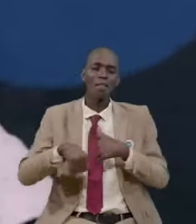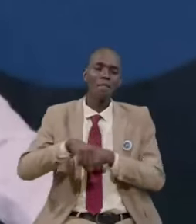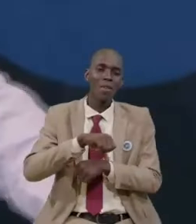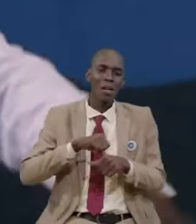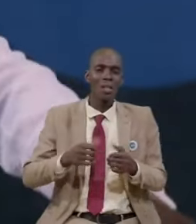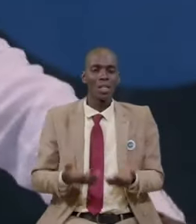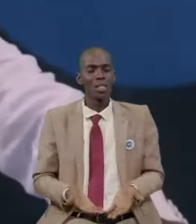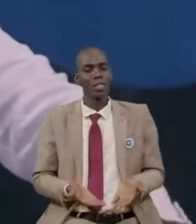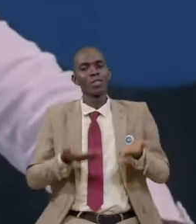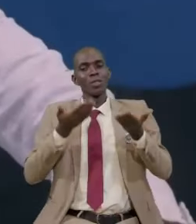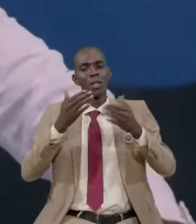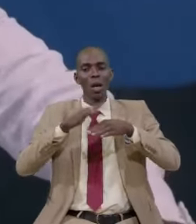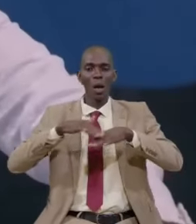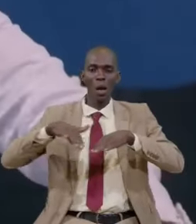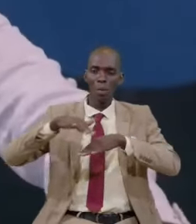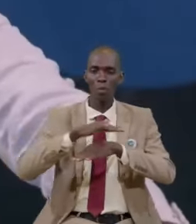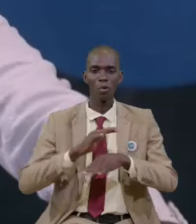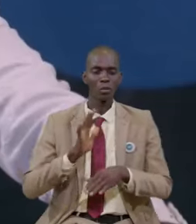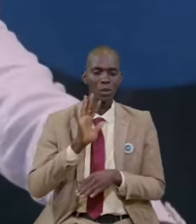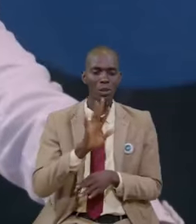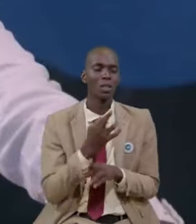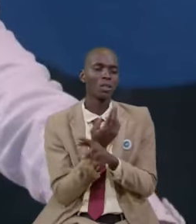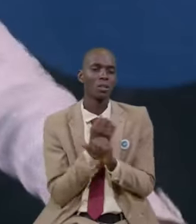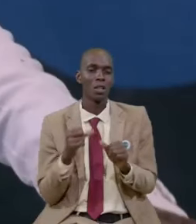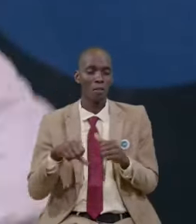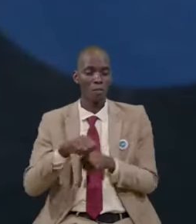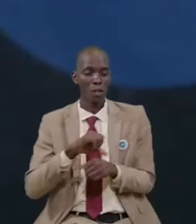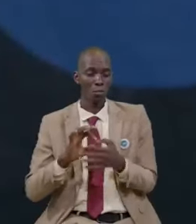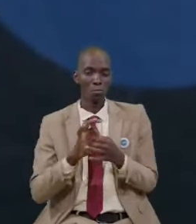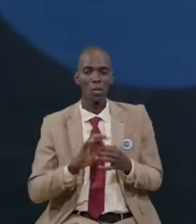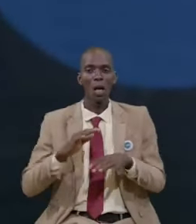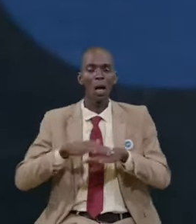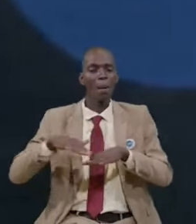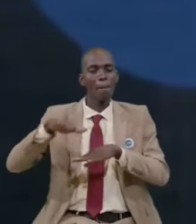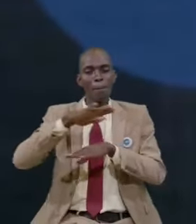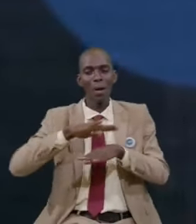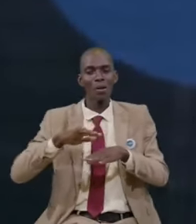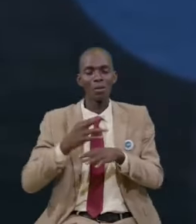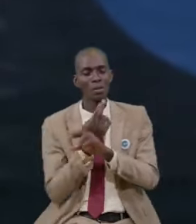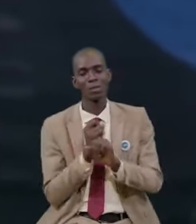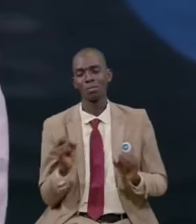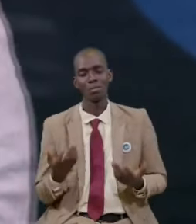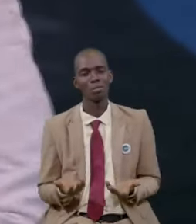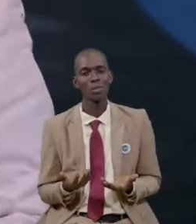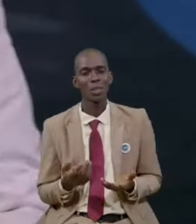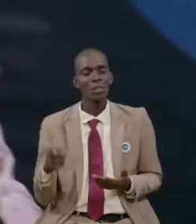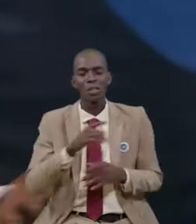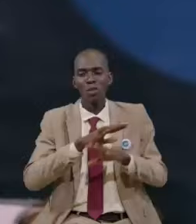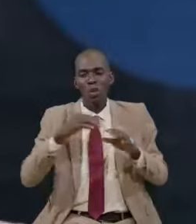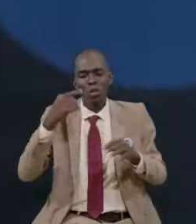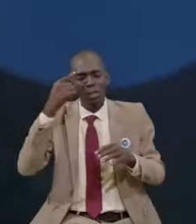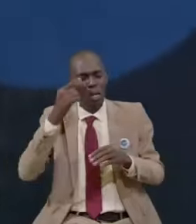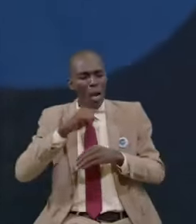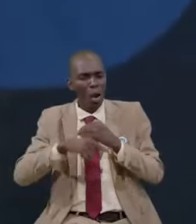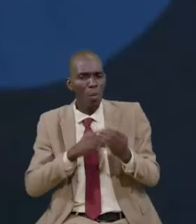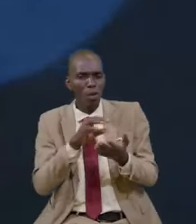redemption. Fellowship exalted above redemption. They don't think about the redemption. They don't